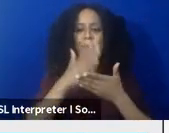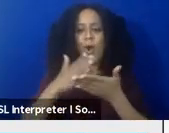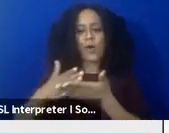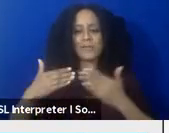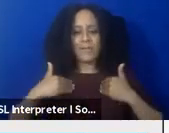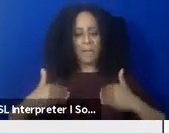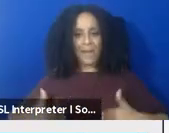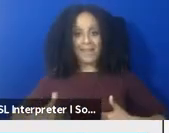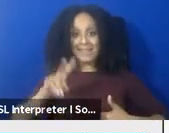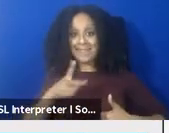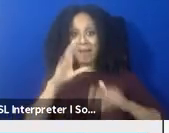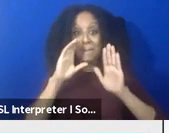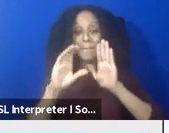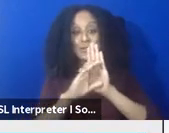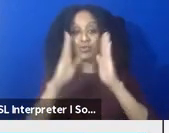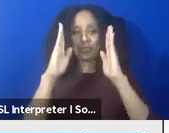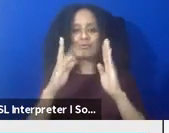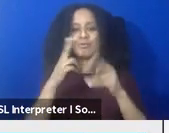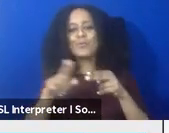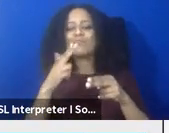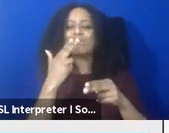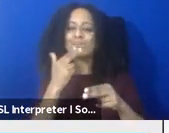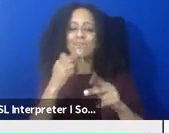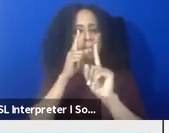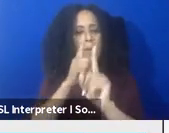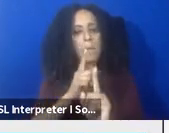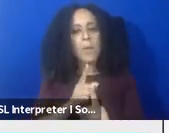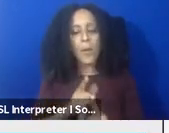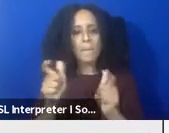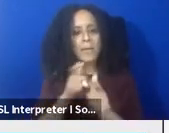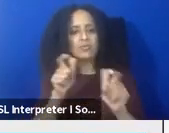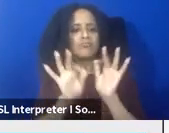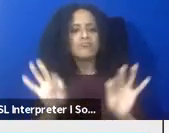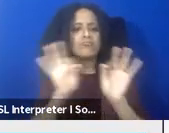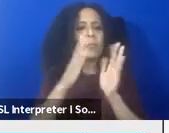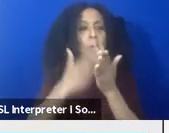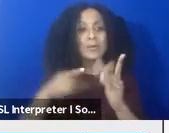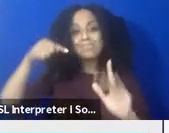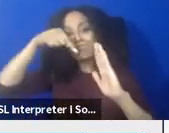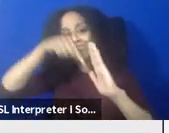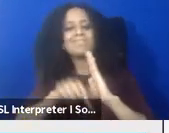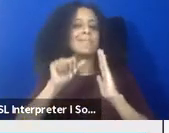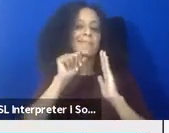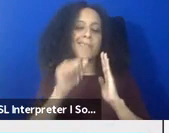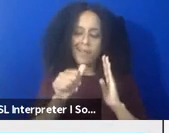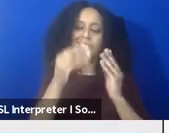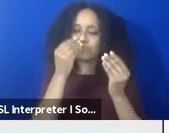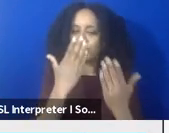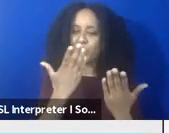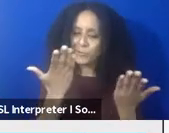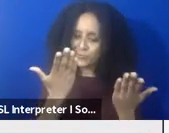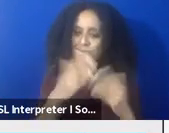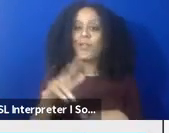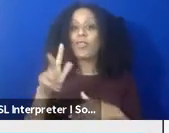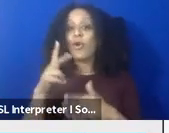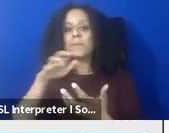second one in the middle is short and sweet, hits the major areas, but doesn't give a lot of information. And the third here is a